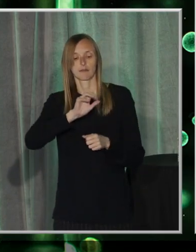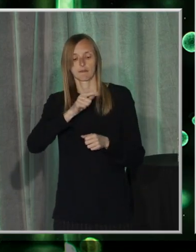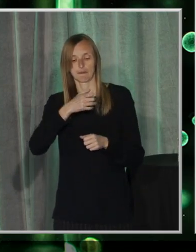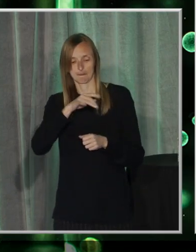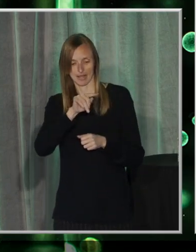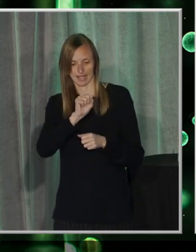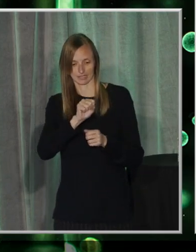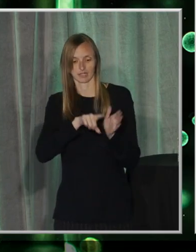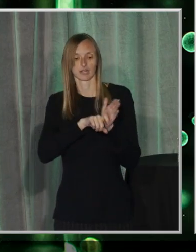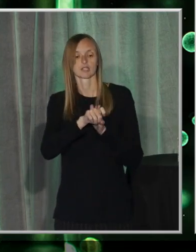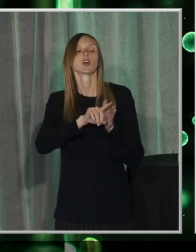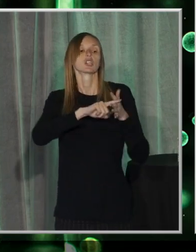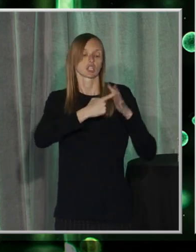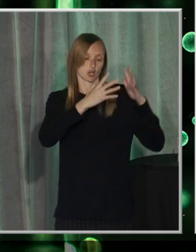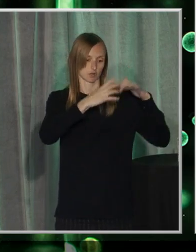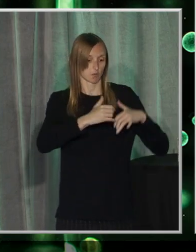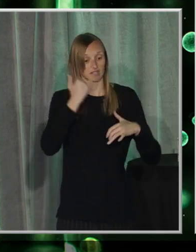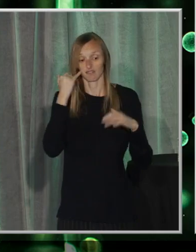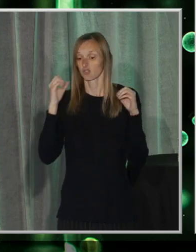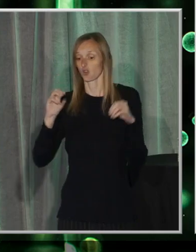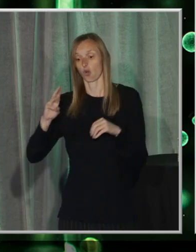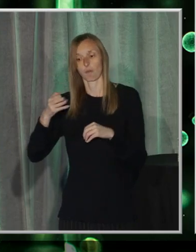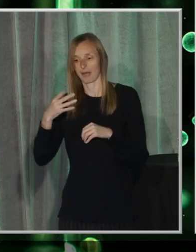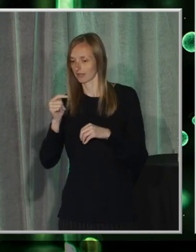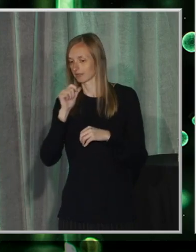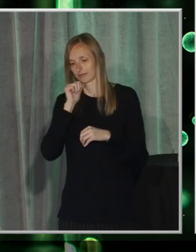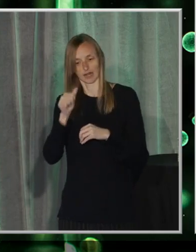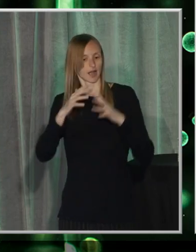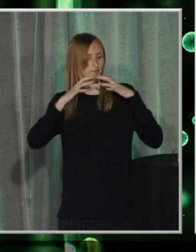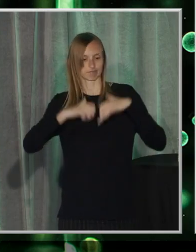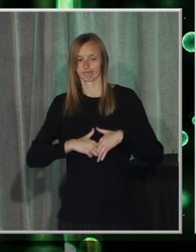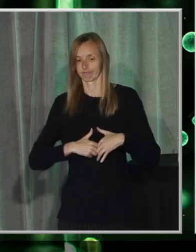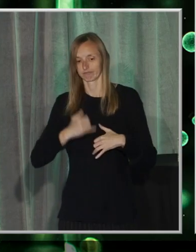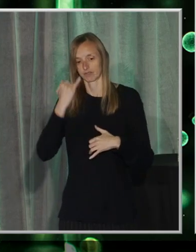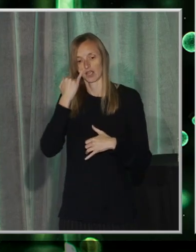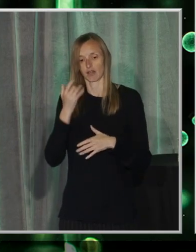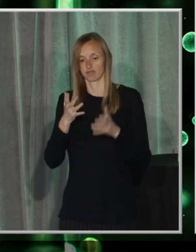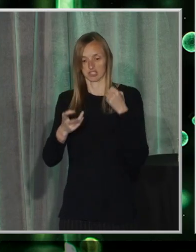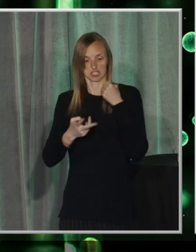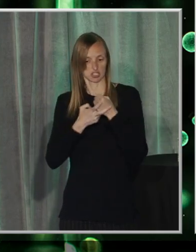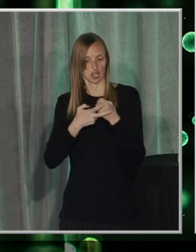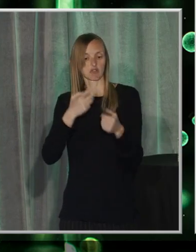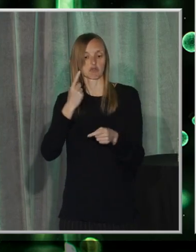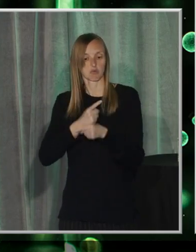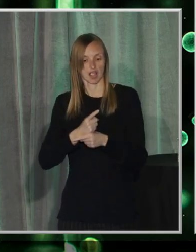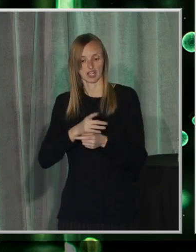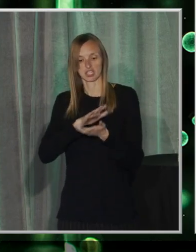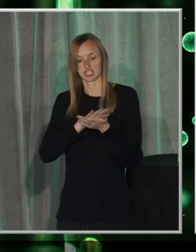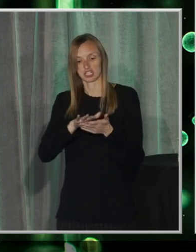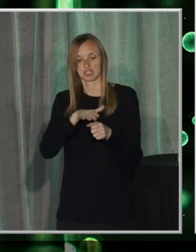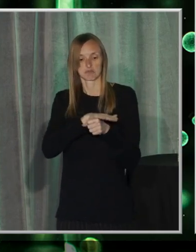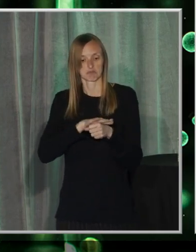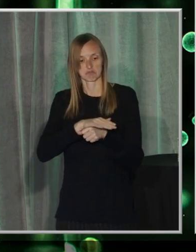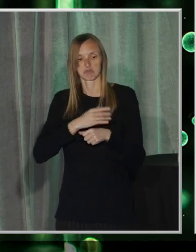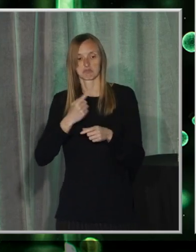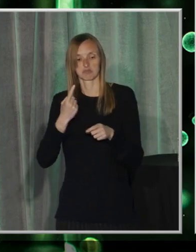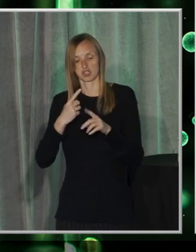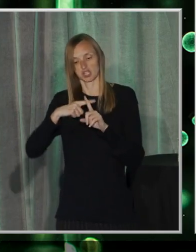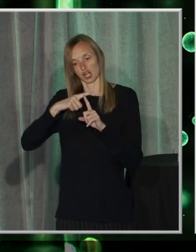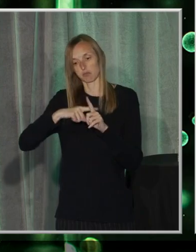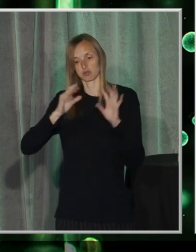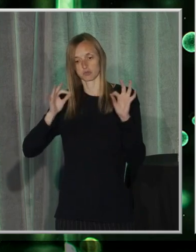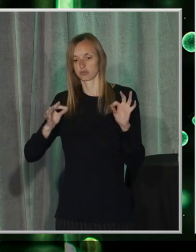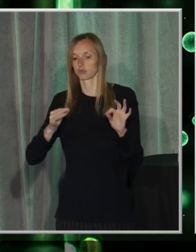So if kept well, in a clean place with a favorable temperature, it cannot